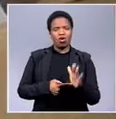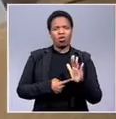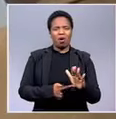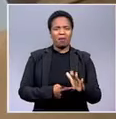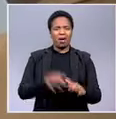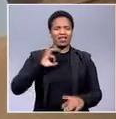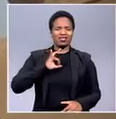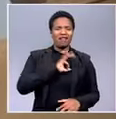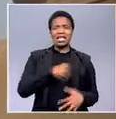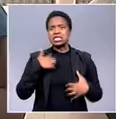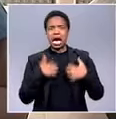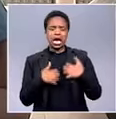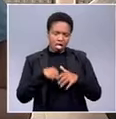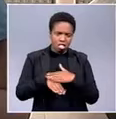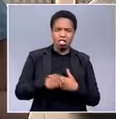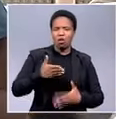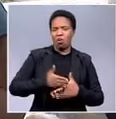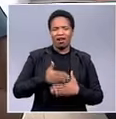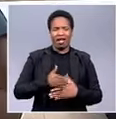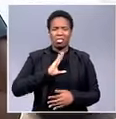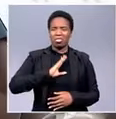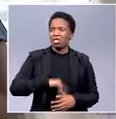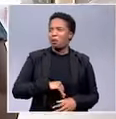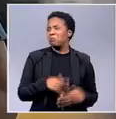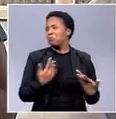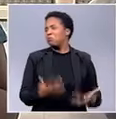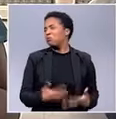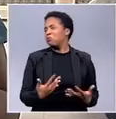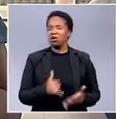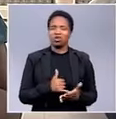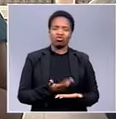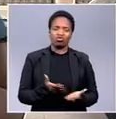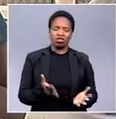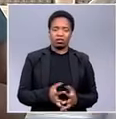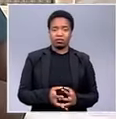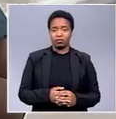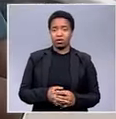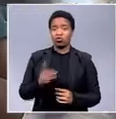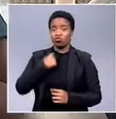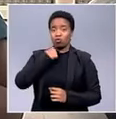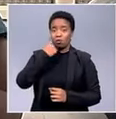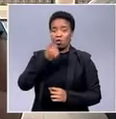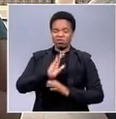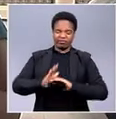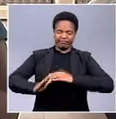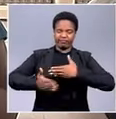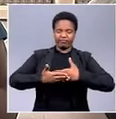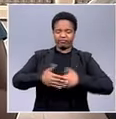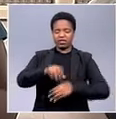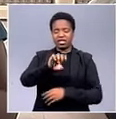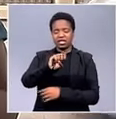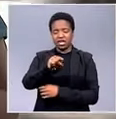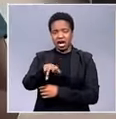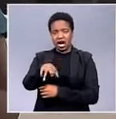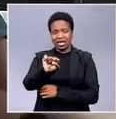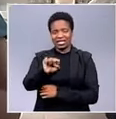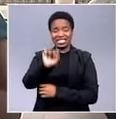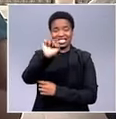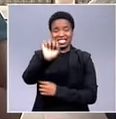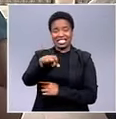morale at the tax collector. Labour Union Nehawu promises a total shutdown not only of SARS offices nationwide